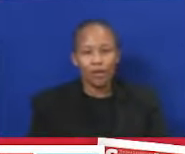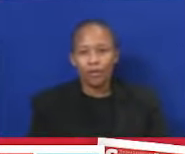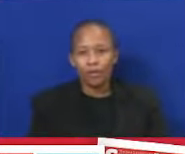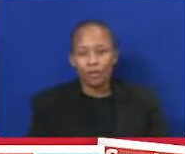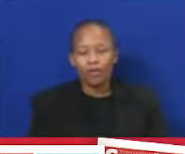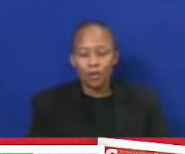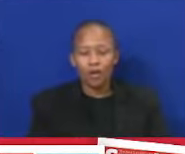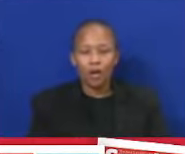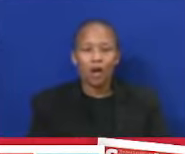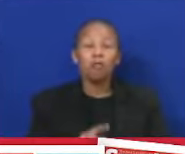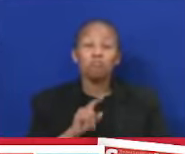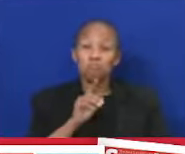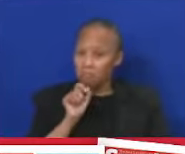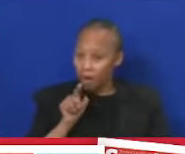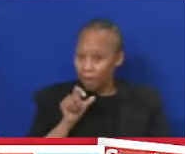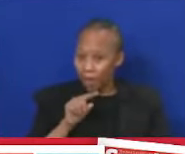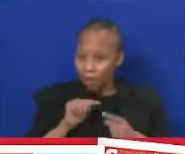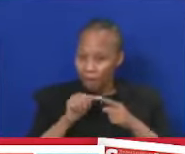to make. You know.